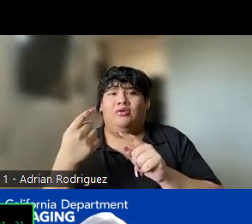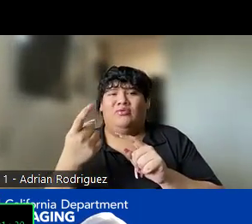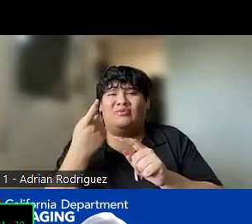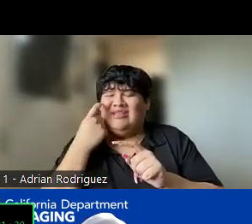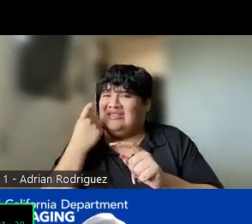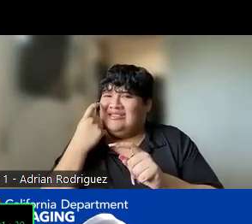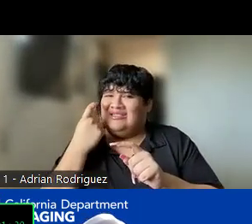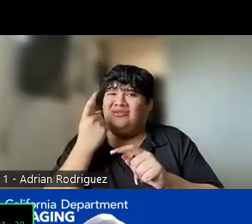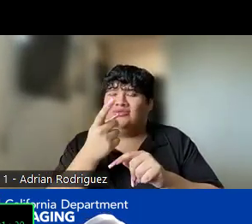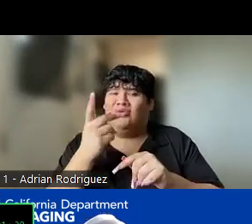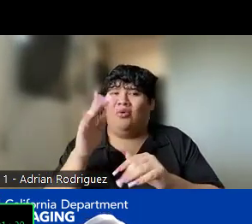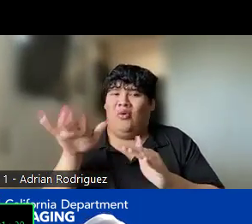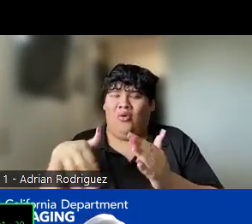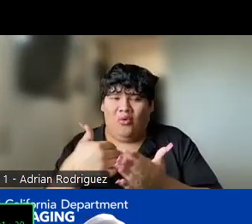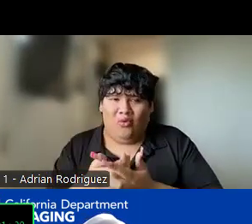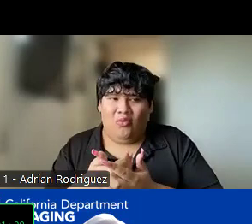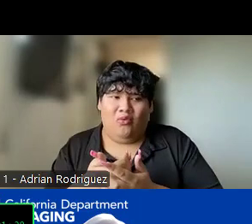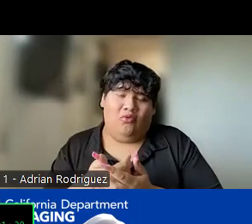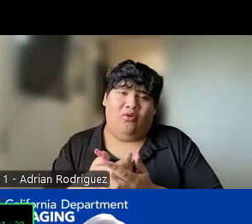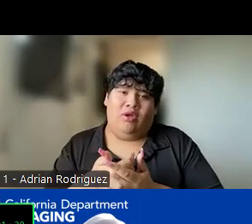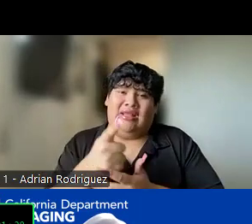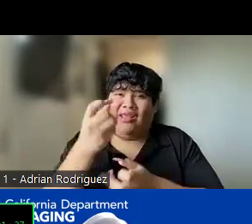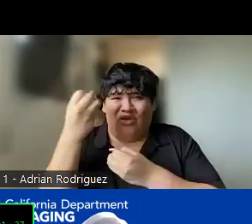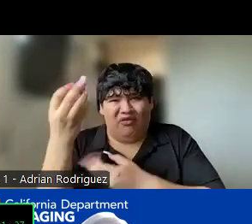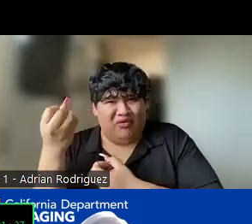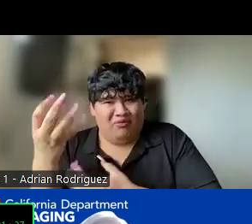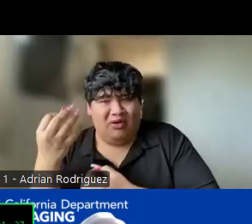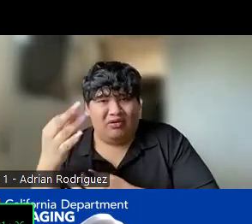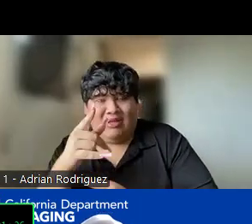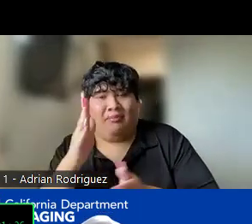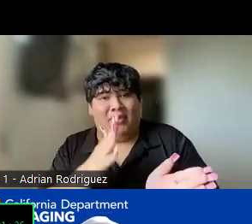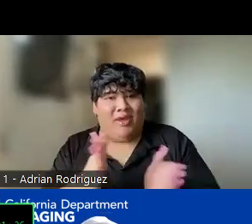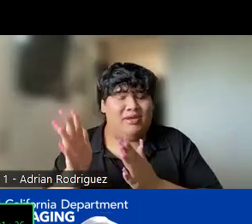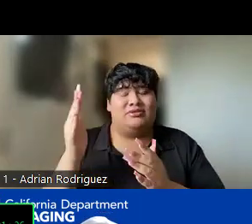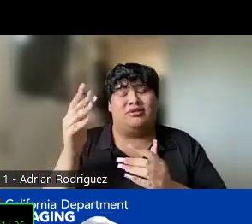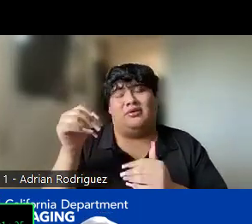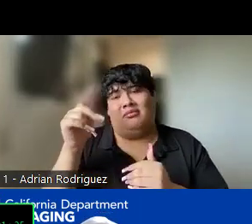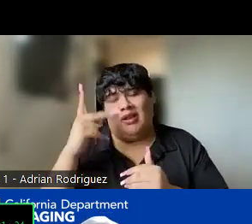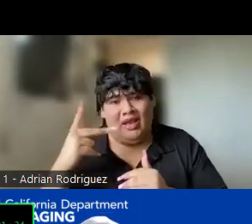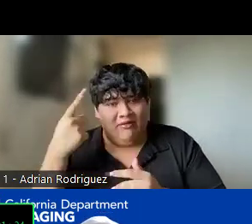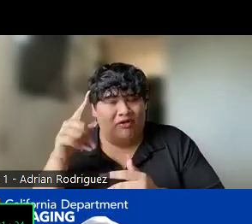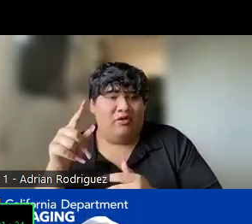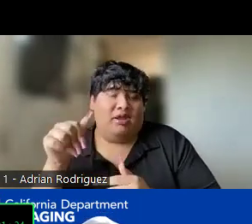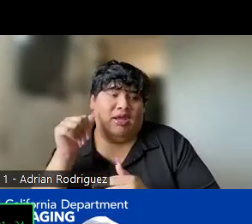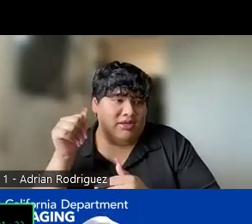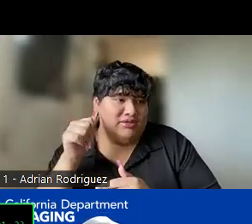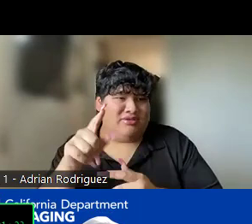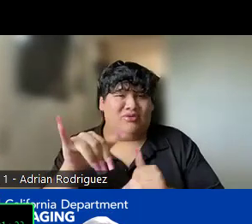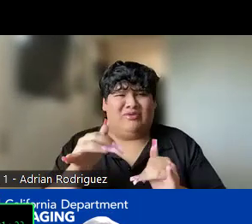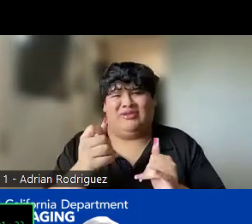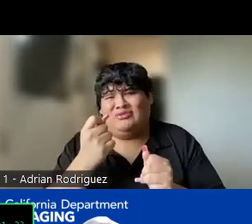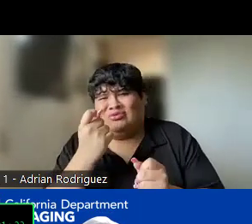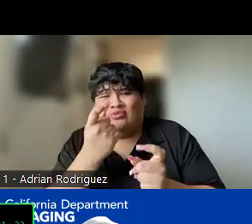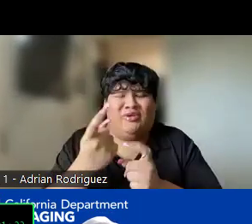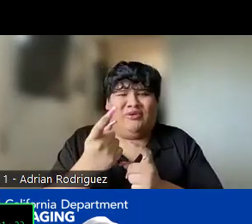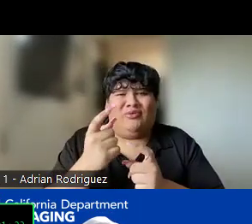recently that that information about Master Plan for Aging has been sort of trickled down to